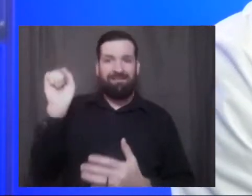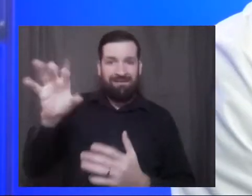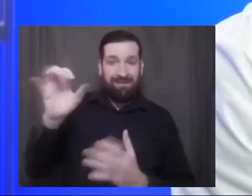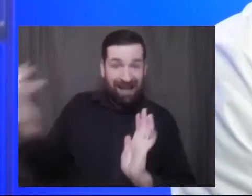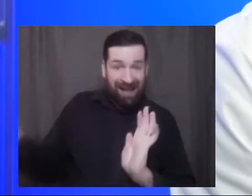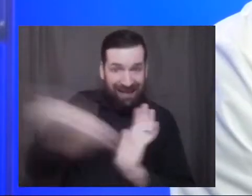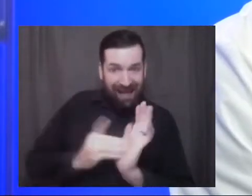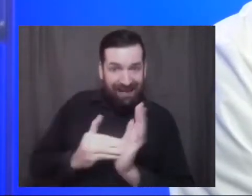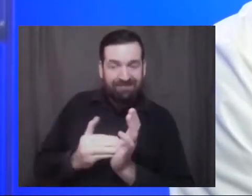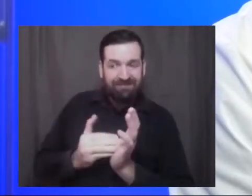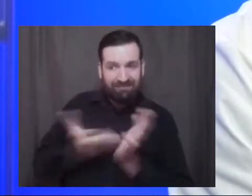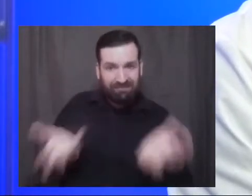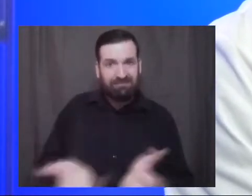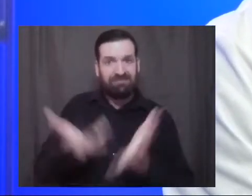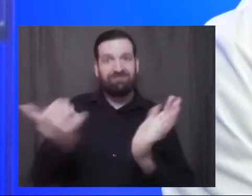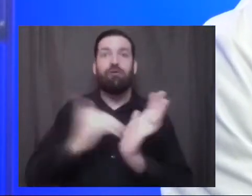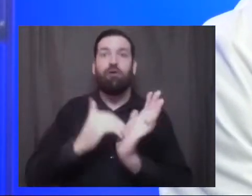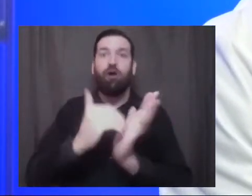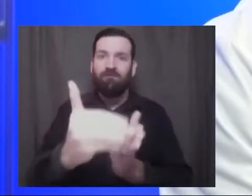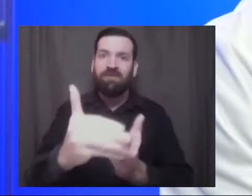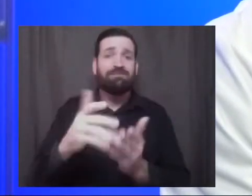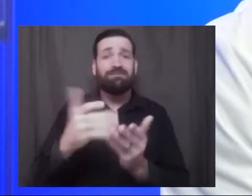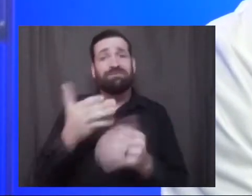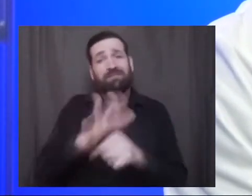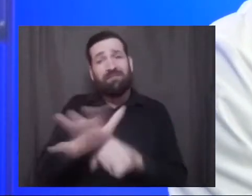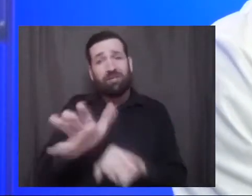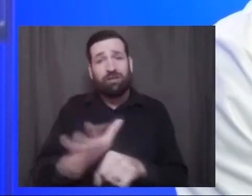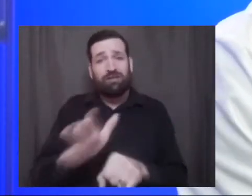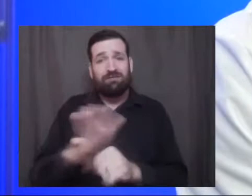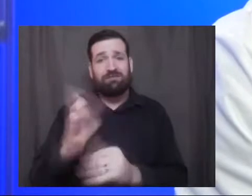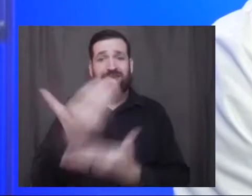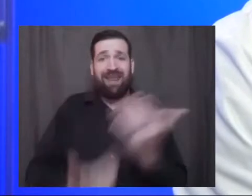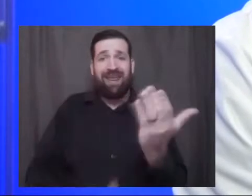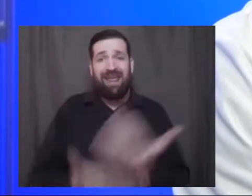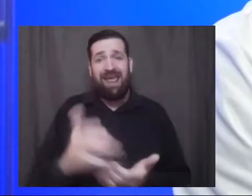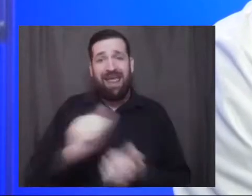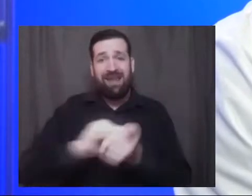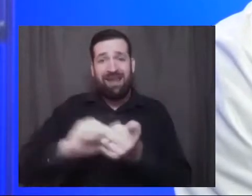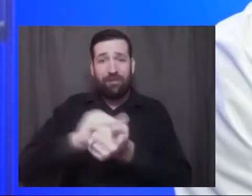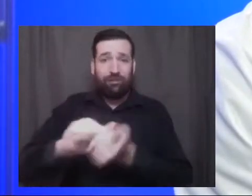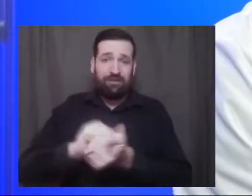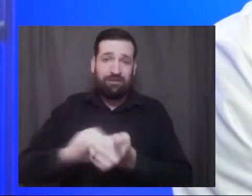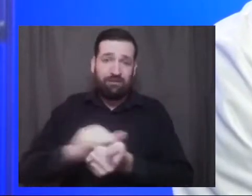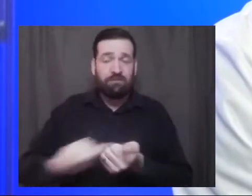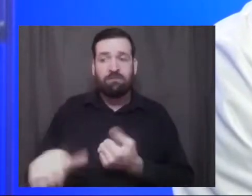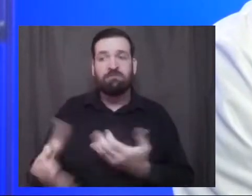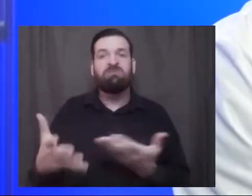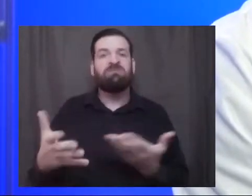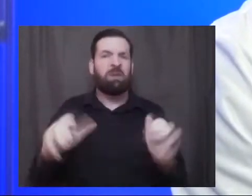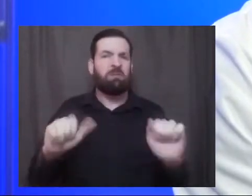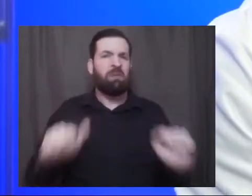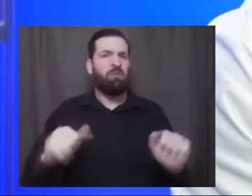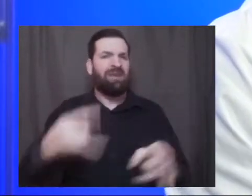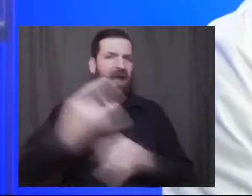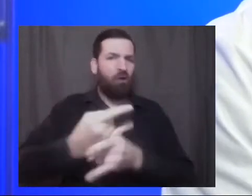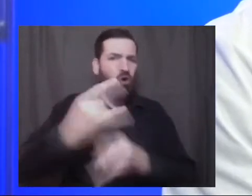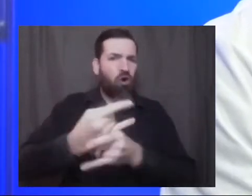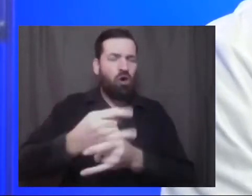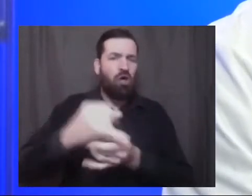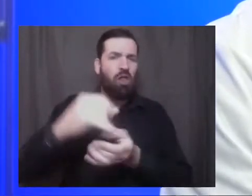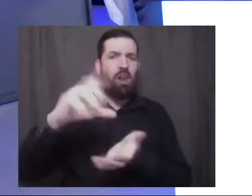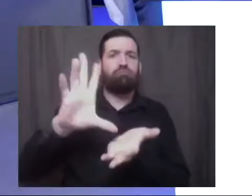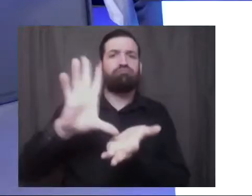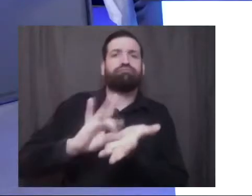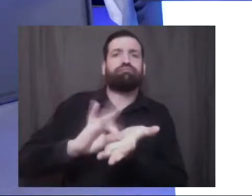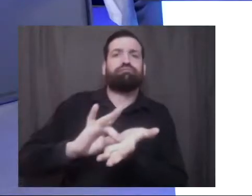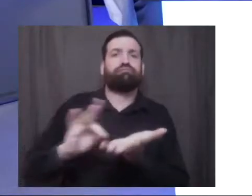perform frequent and adequate hand hygiene. I believe there's probably alcohol dispensers, hand sanitizer dispensers